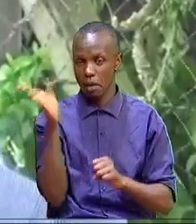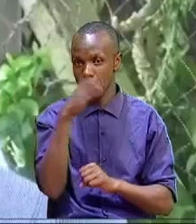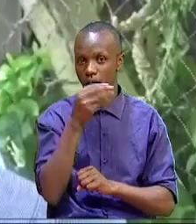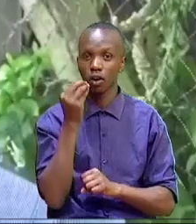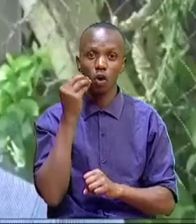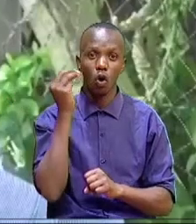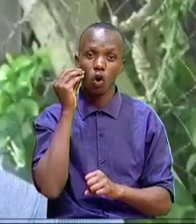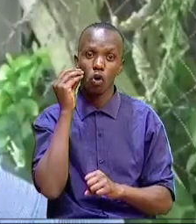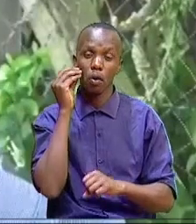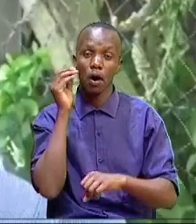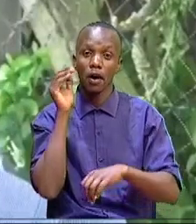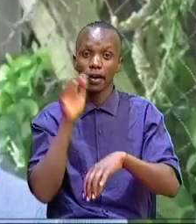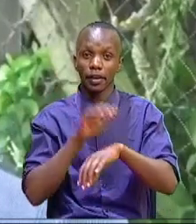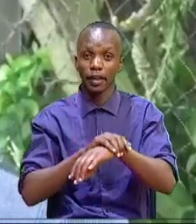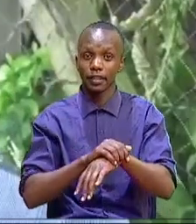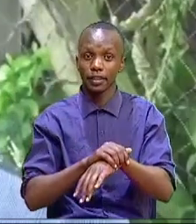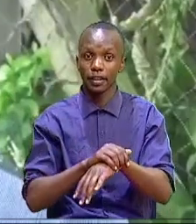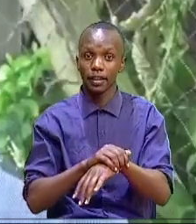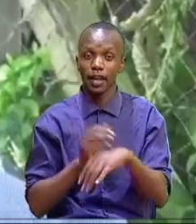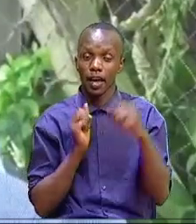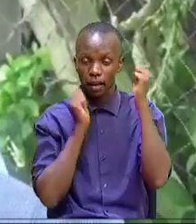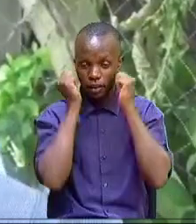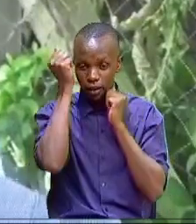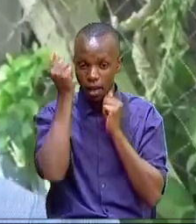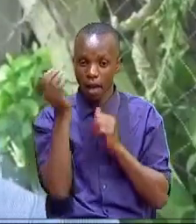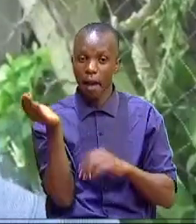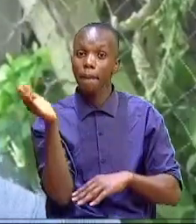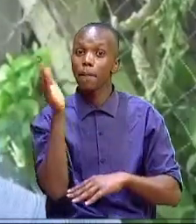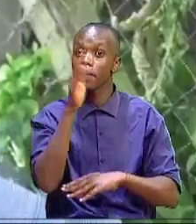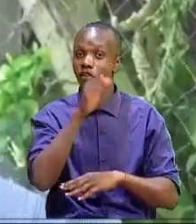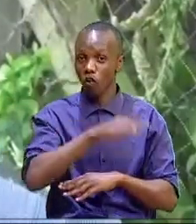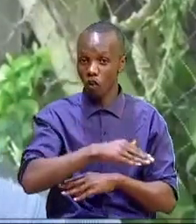Nikapata kama walikuja before. Walikuja